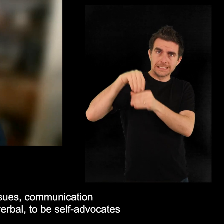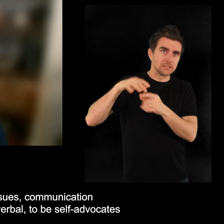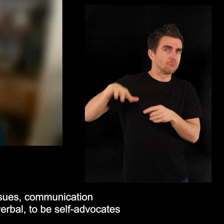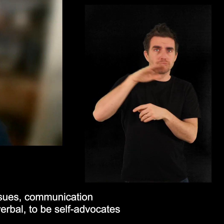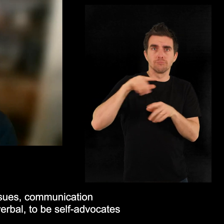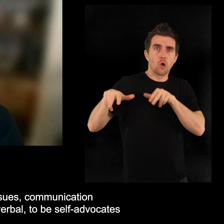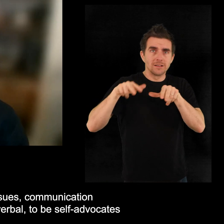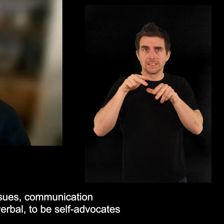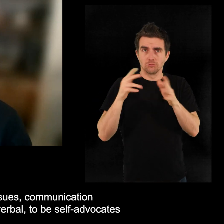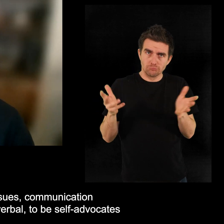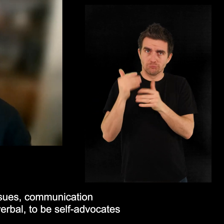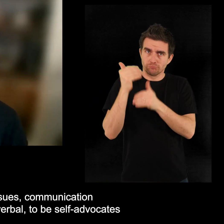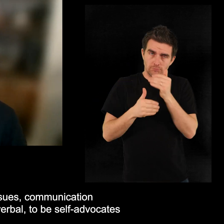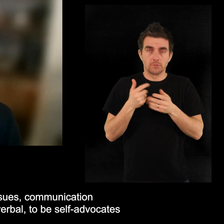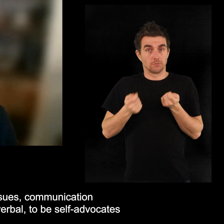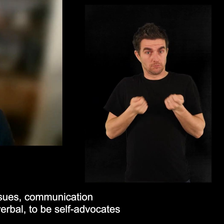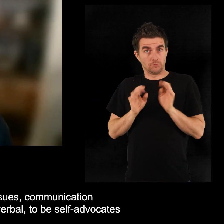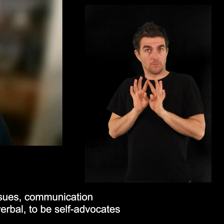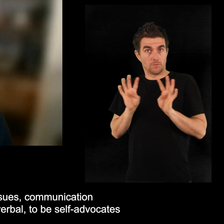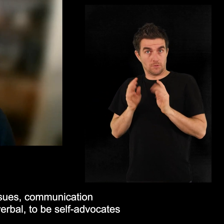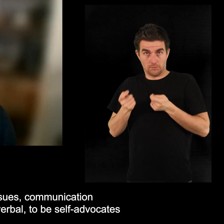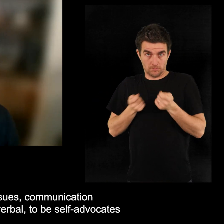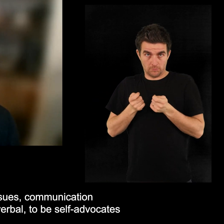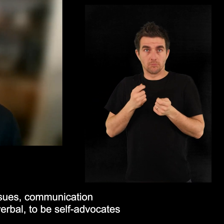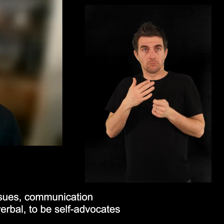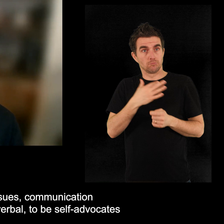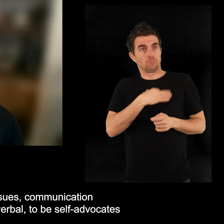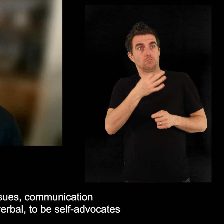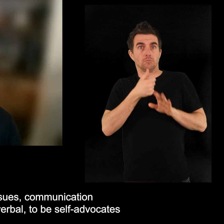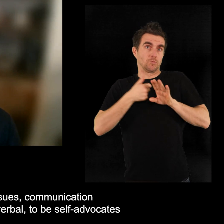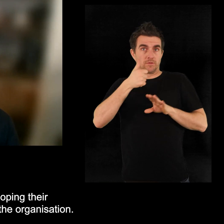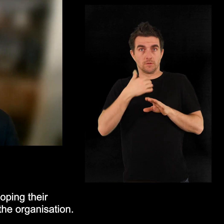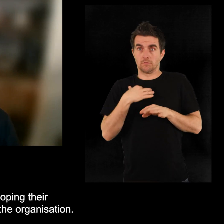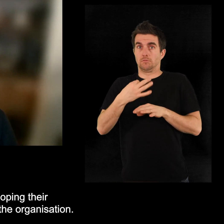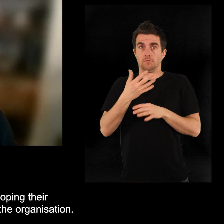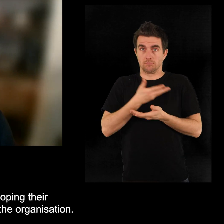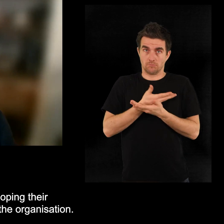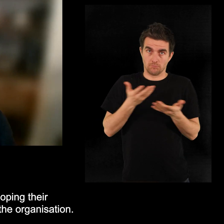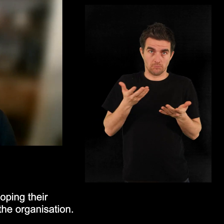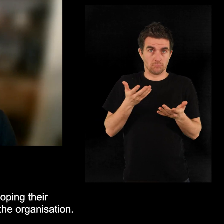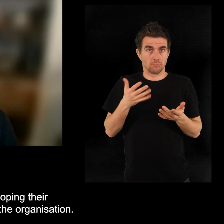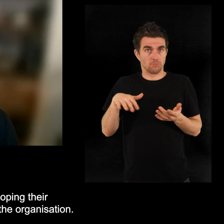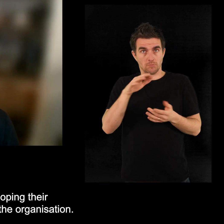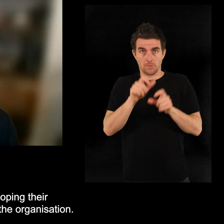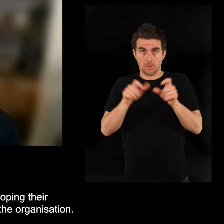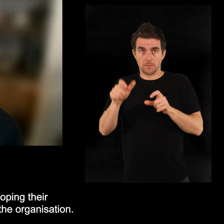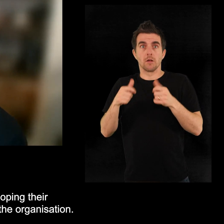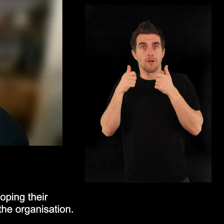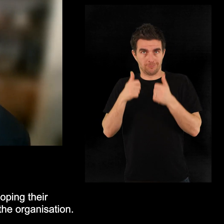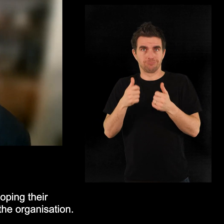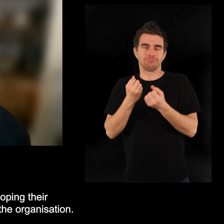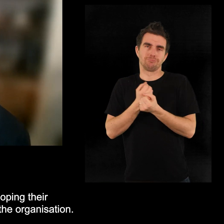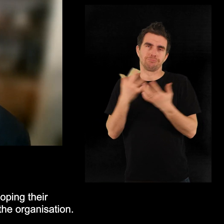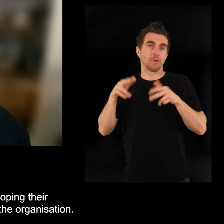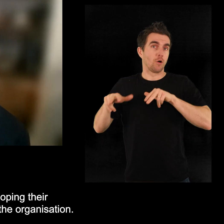communication issues, particularly the non-verbal, to be self-advocates and to be supported in developing their self-advocacy